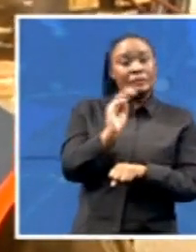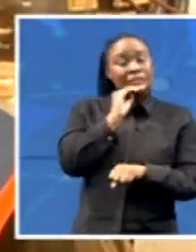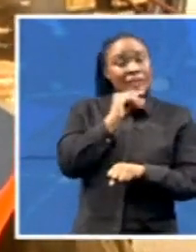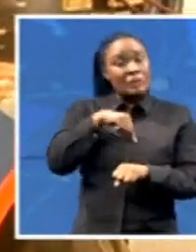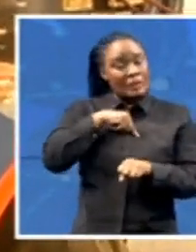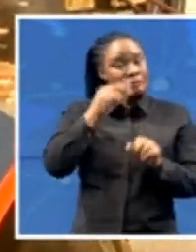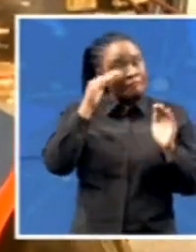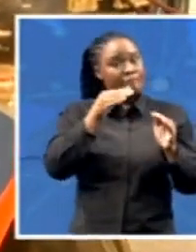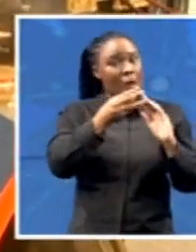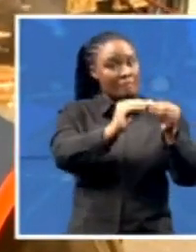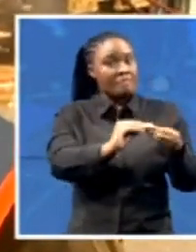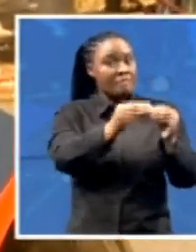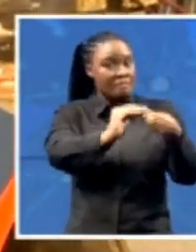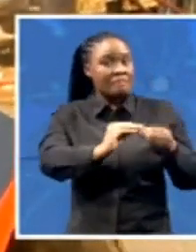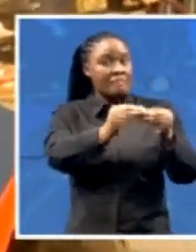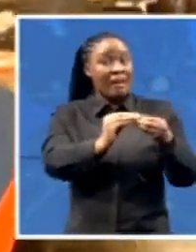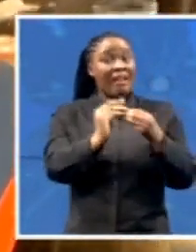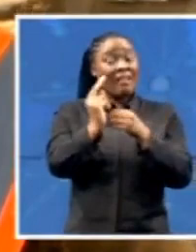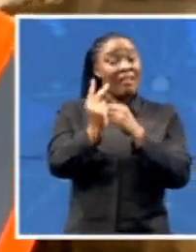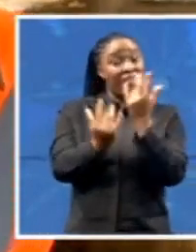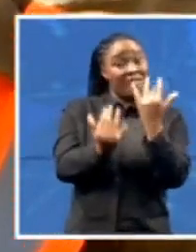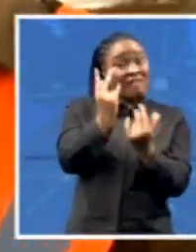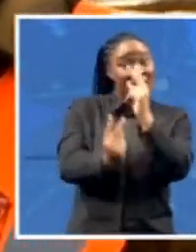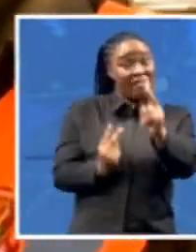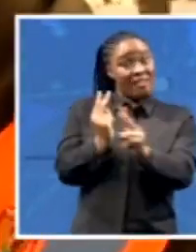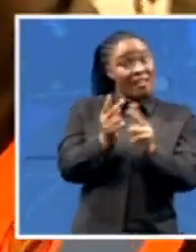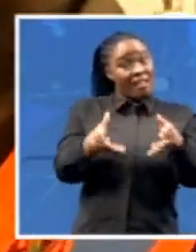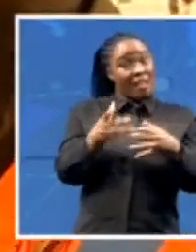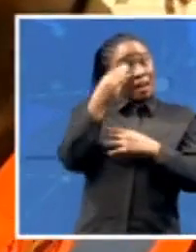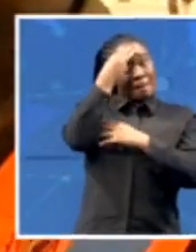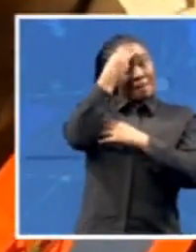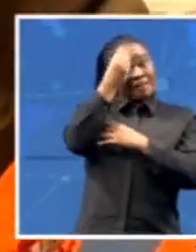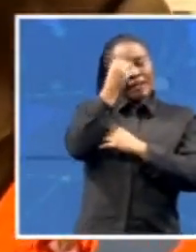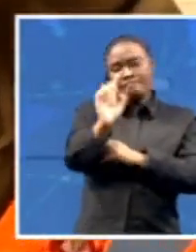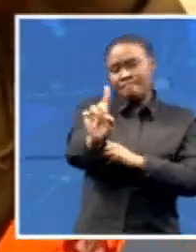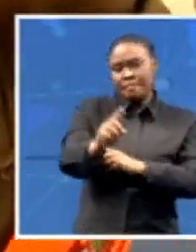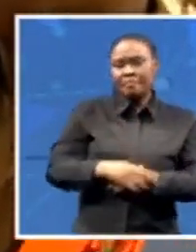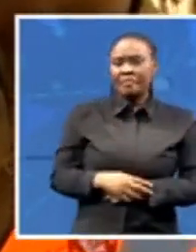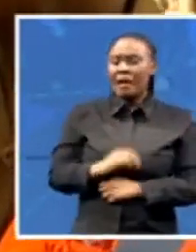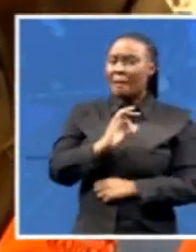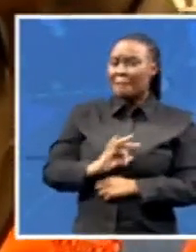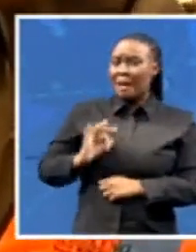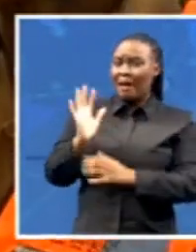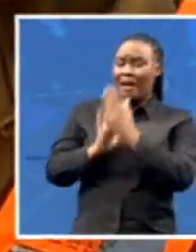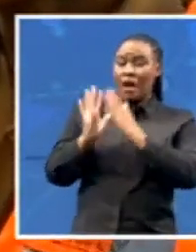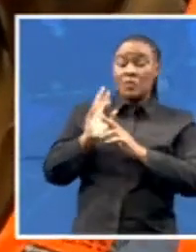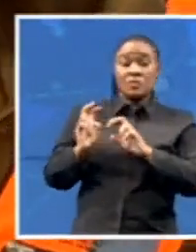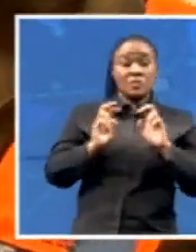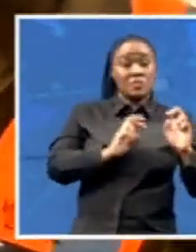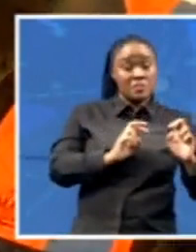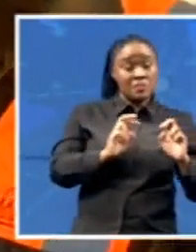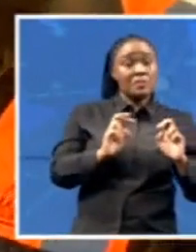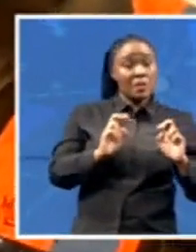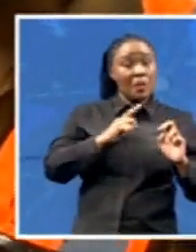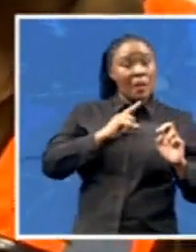another fire again burning in Mahikeng again. You know, Mayor, it's quite alarming what you just said, that you then found out that the cause of